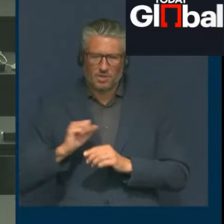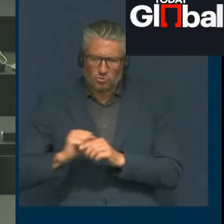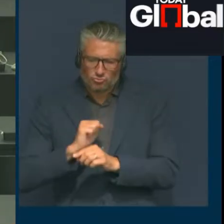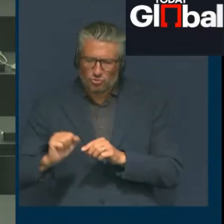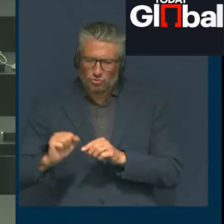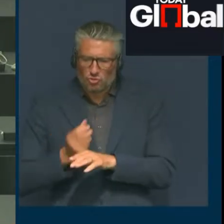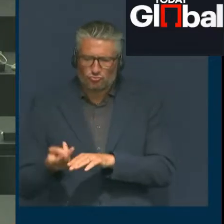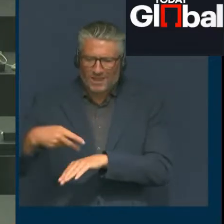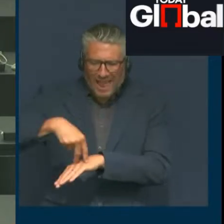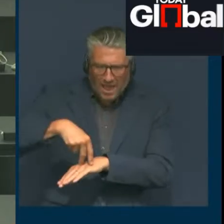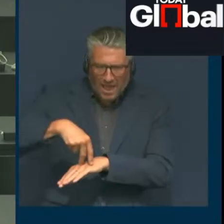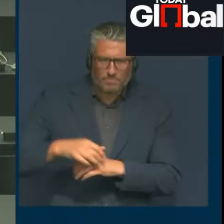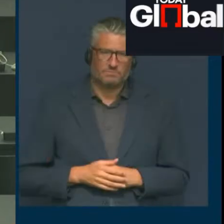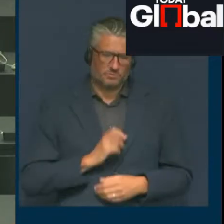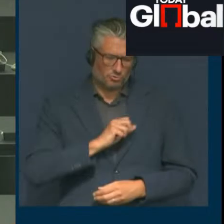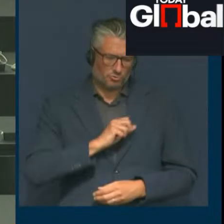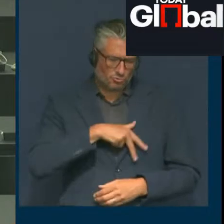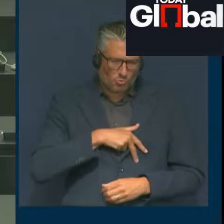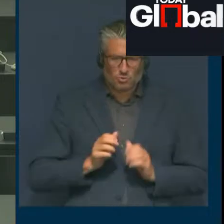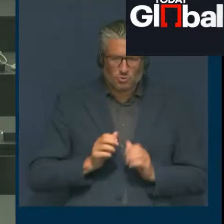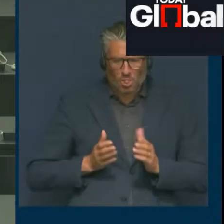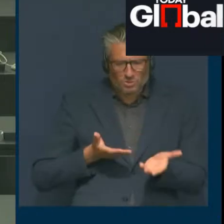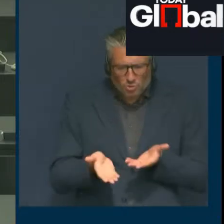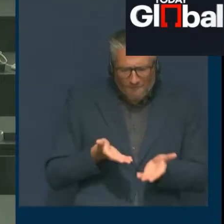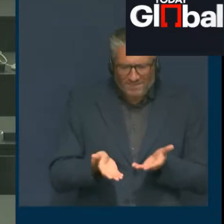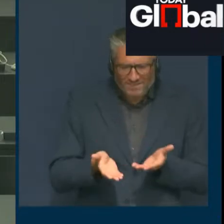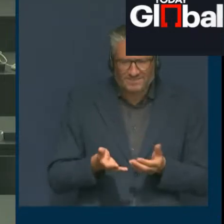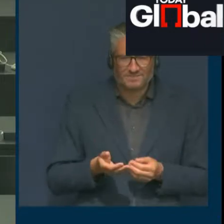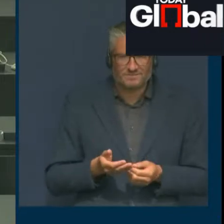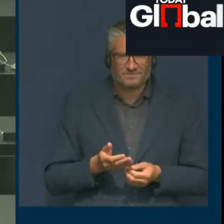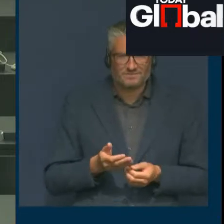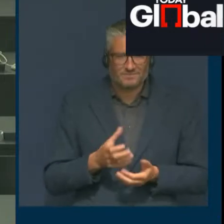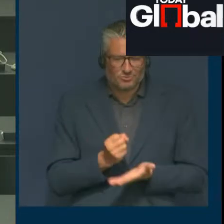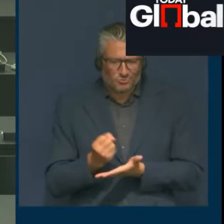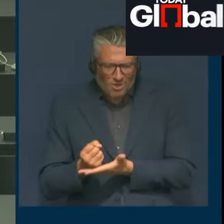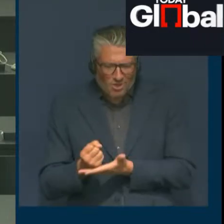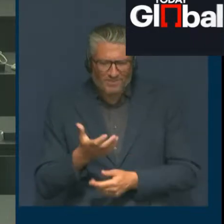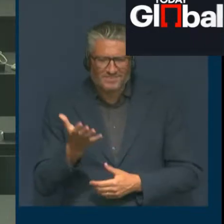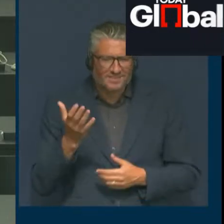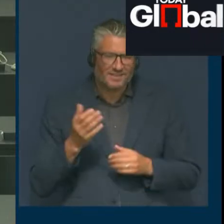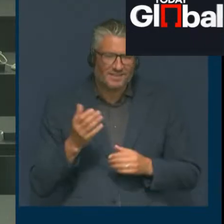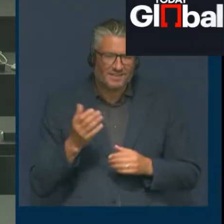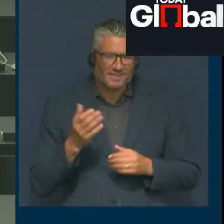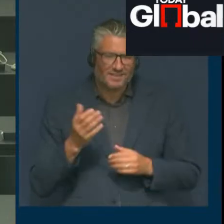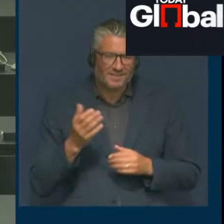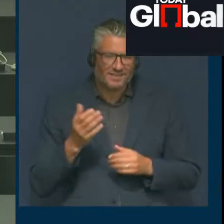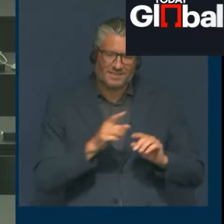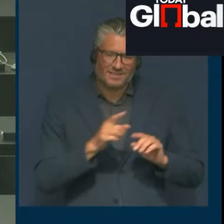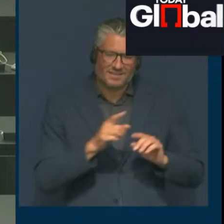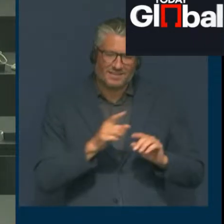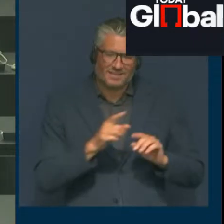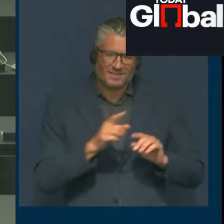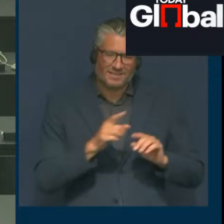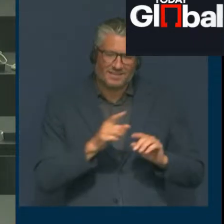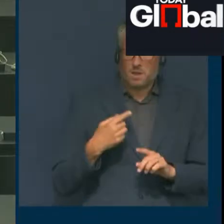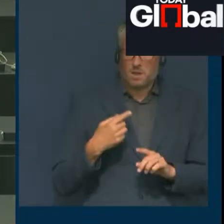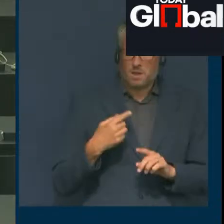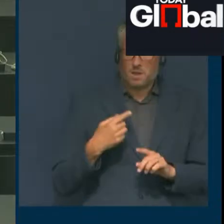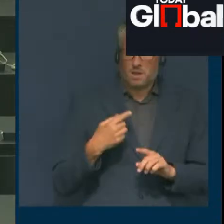also resources to support the institutions of persons with disabilities in order to